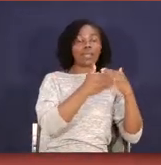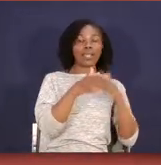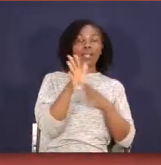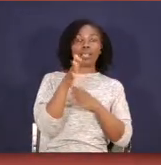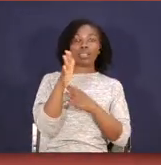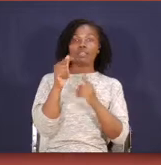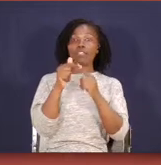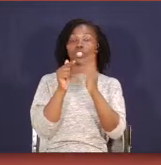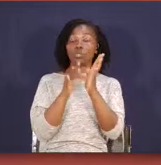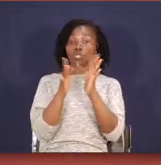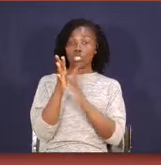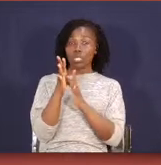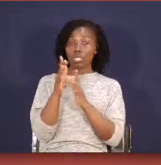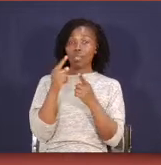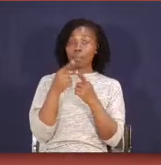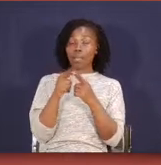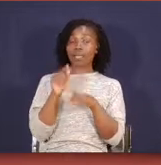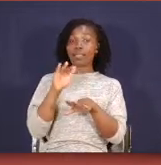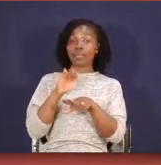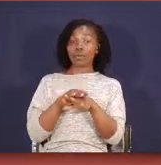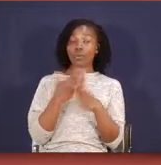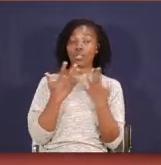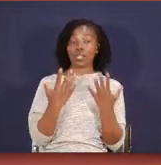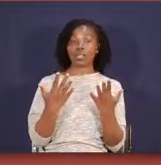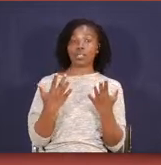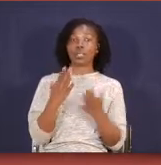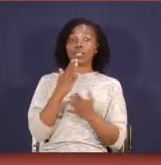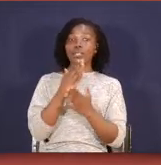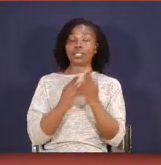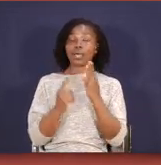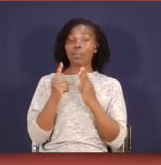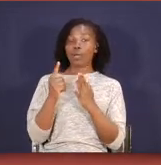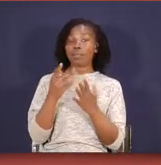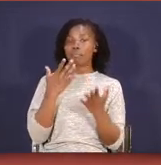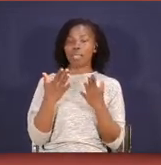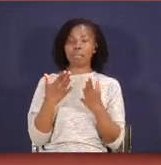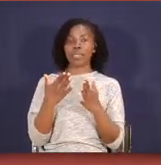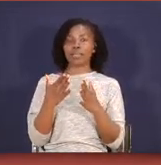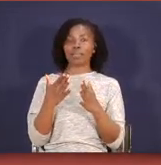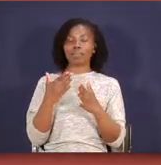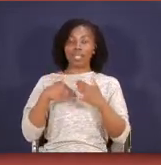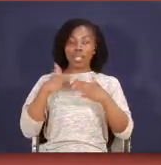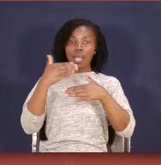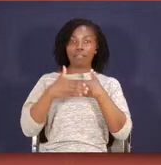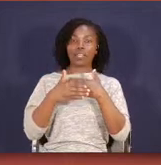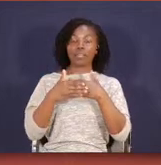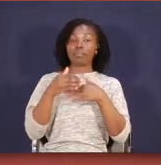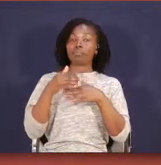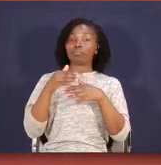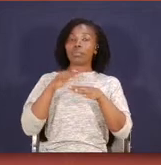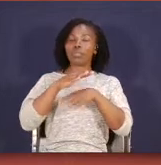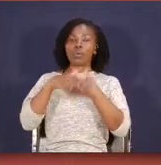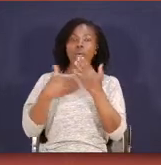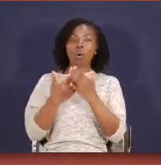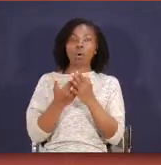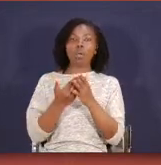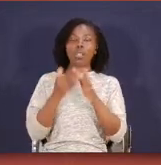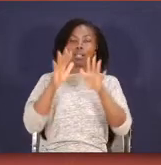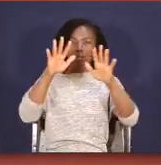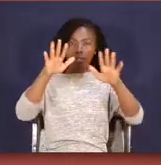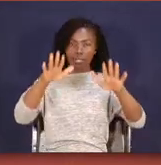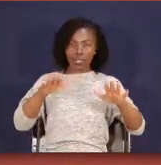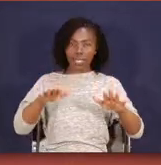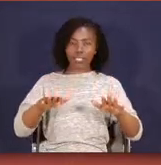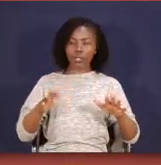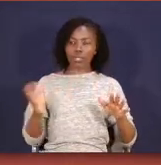it go completely. But in the right hands. Somebody at the back of the pack, after they were told to sit, is receiving bread